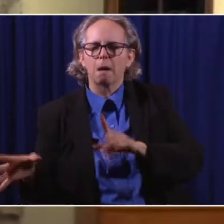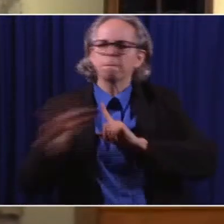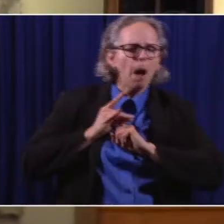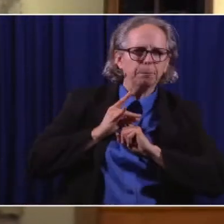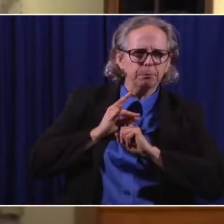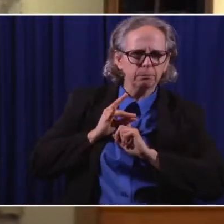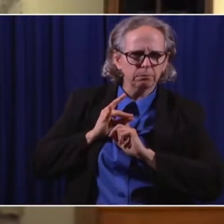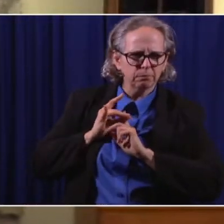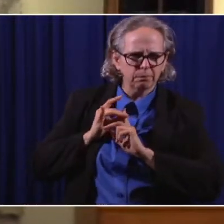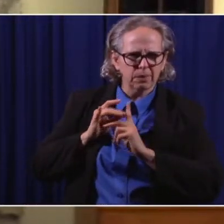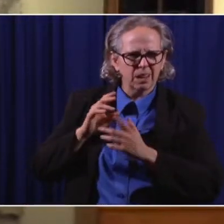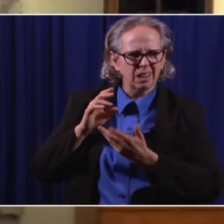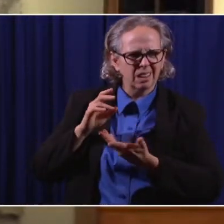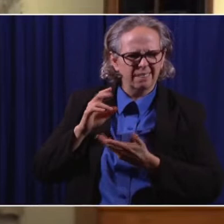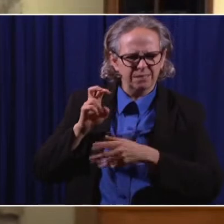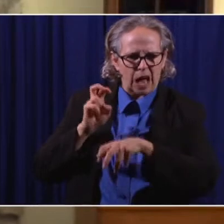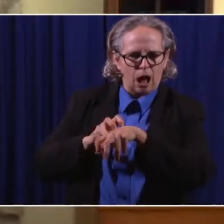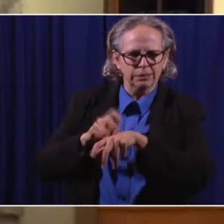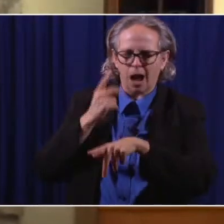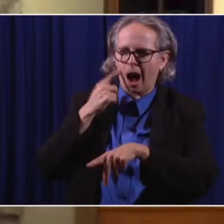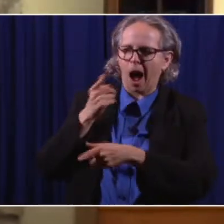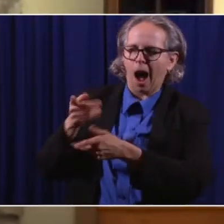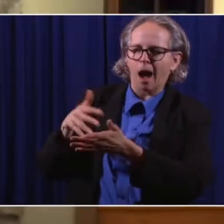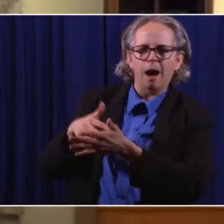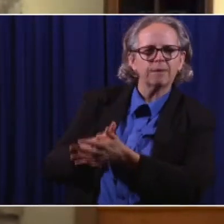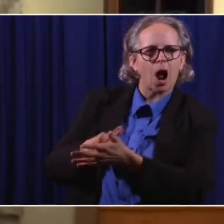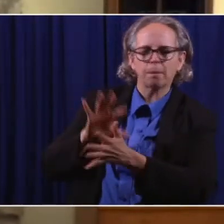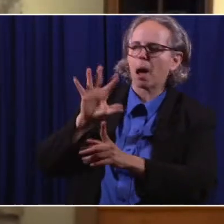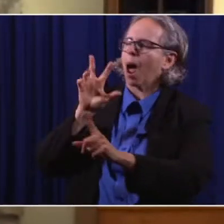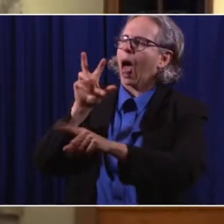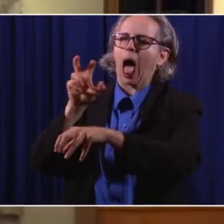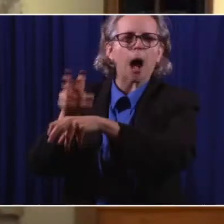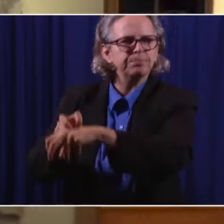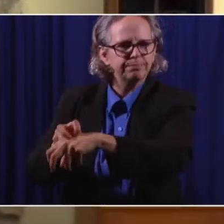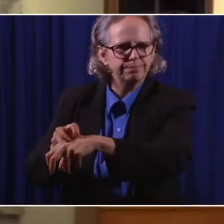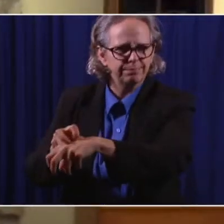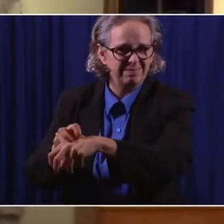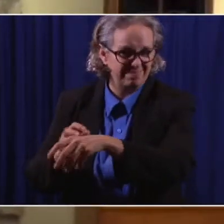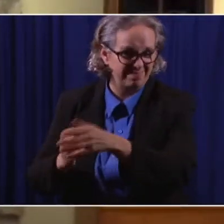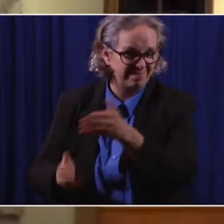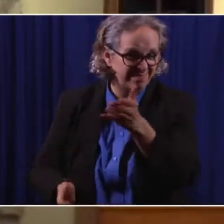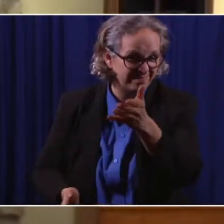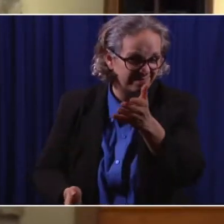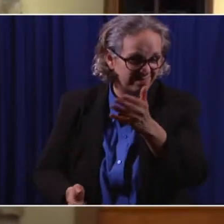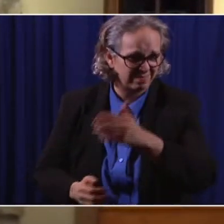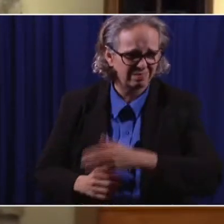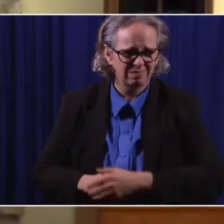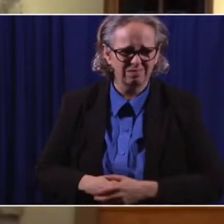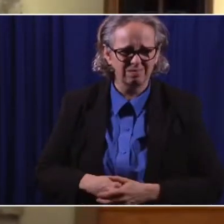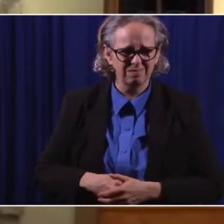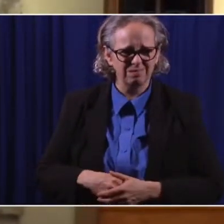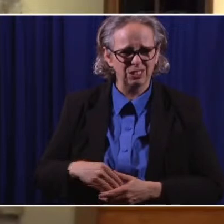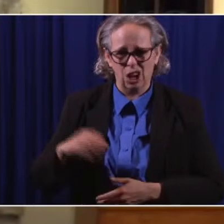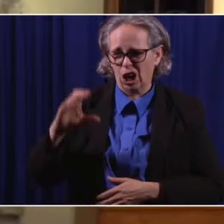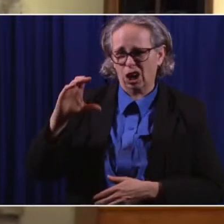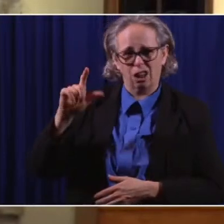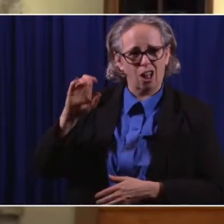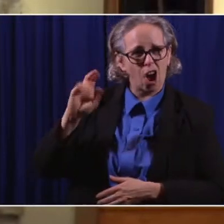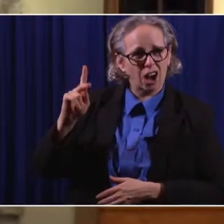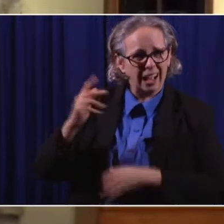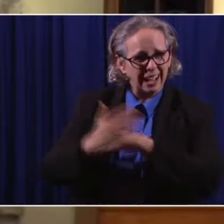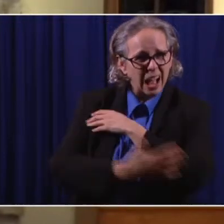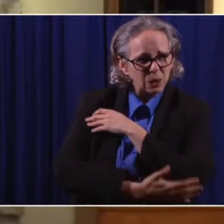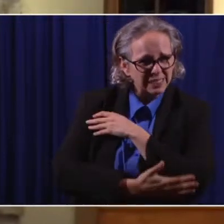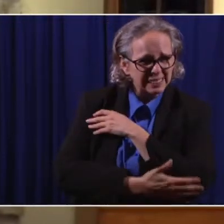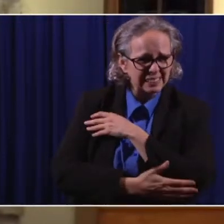list counties, and the first one will be Clark County. Clark is at a very high incidence, 251 cases per 100,000.